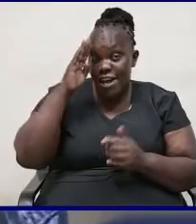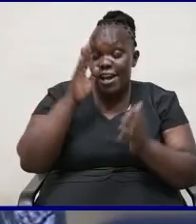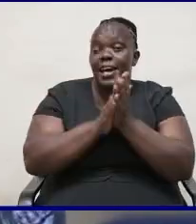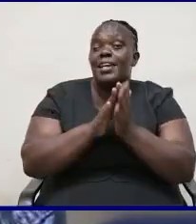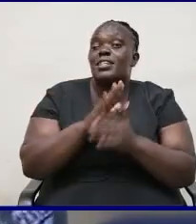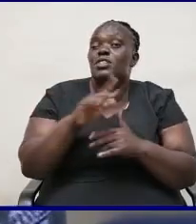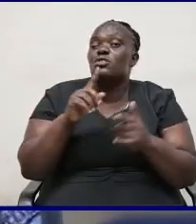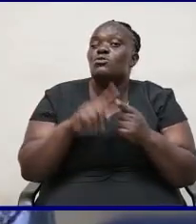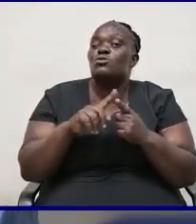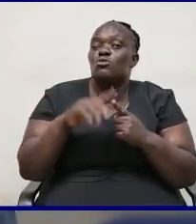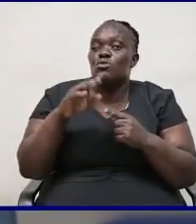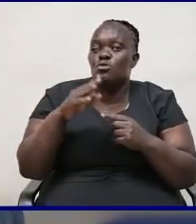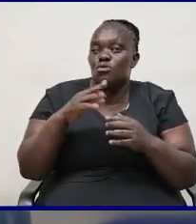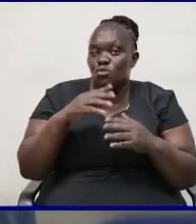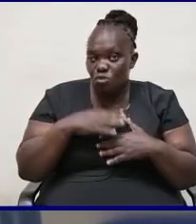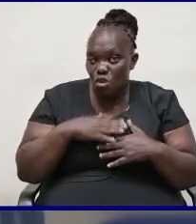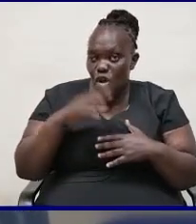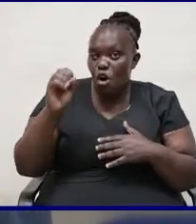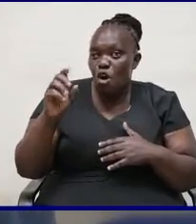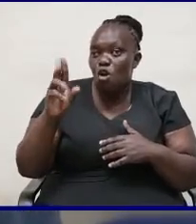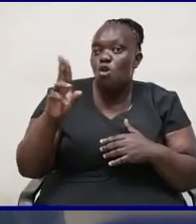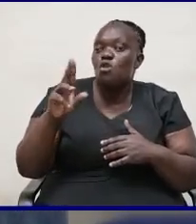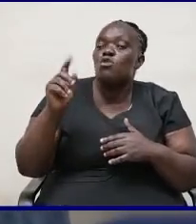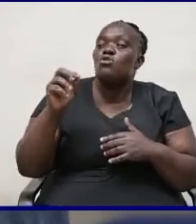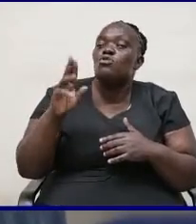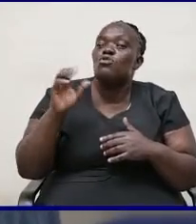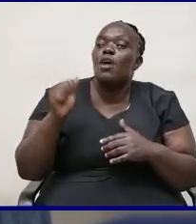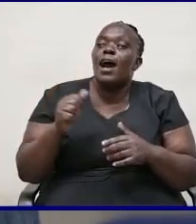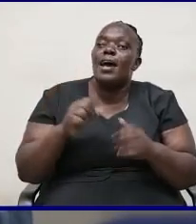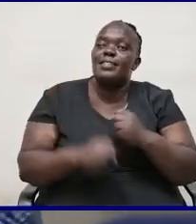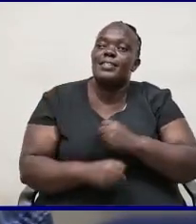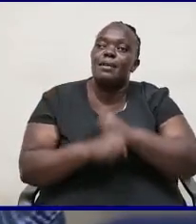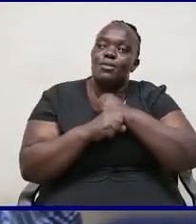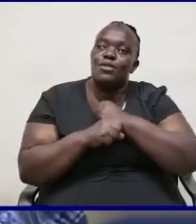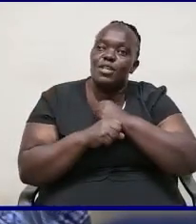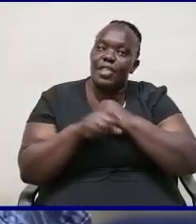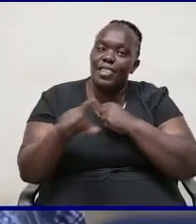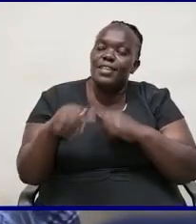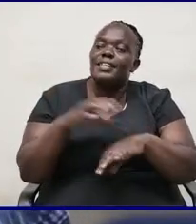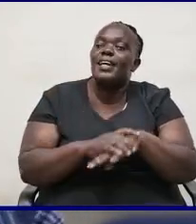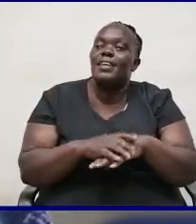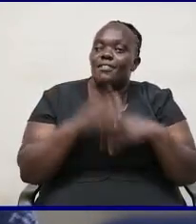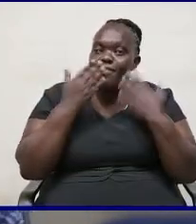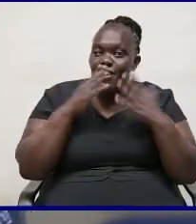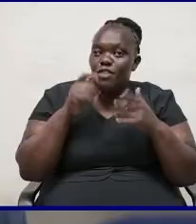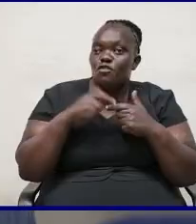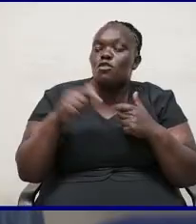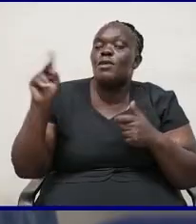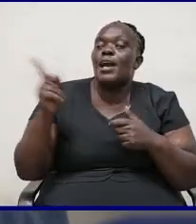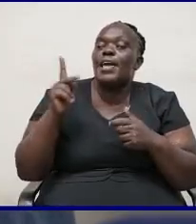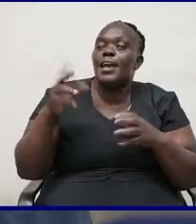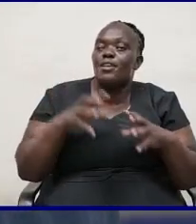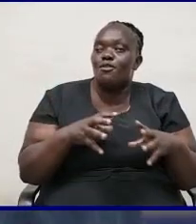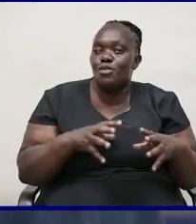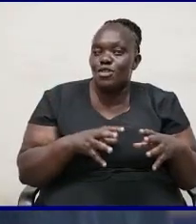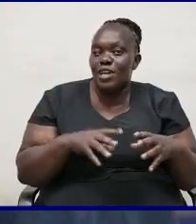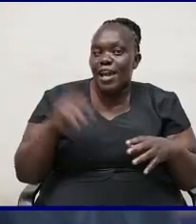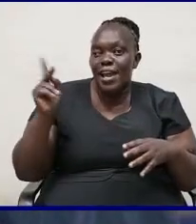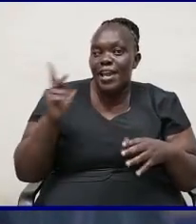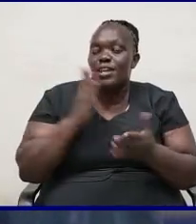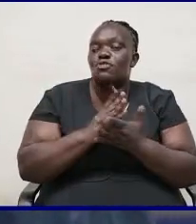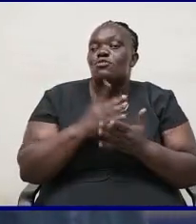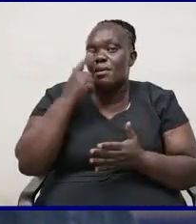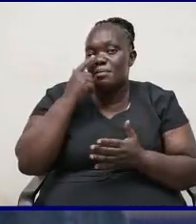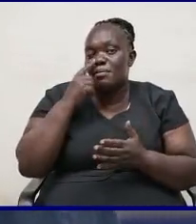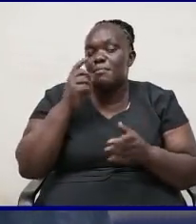and to Honorable Ololtua for the support that we've received from the Kenyan community. Kenyans